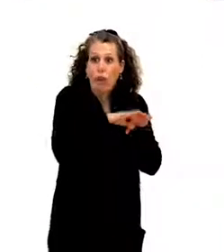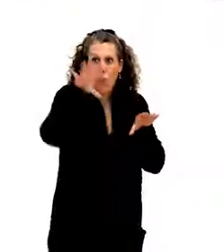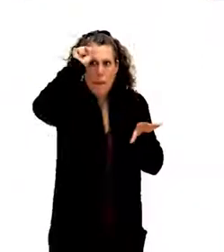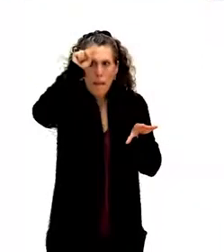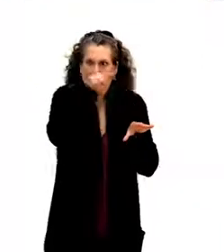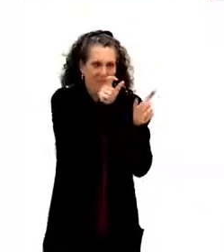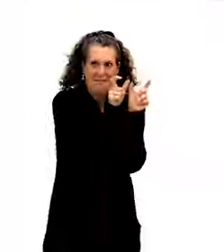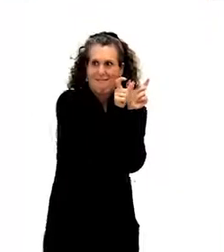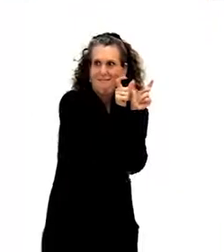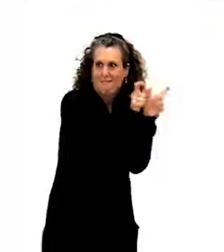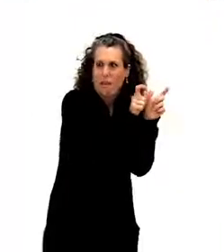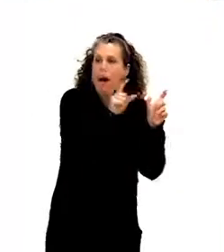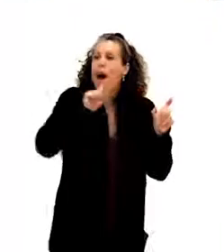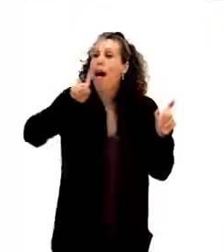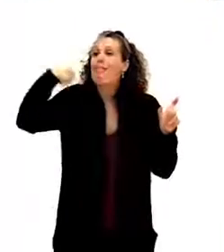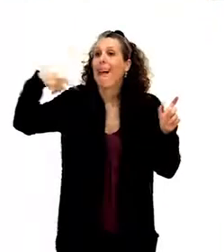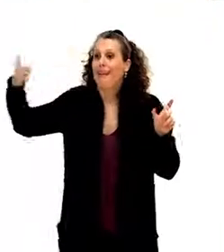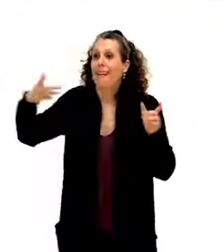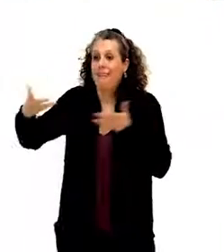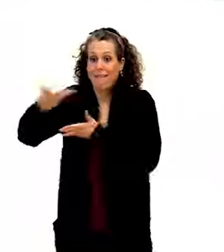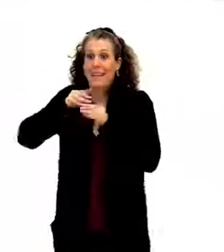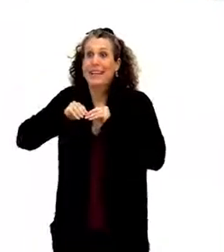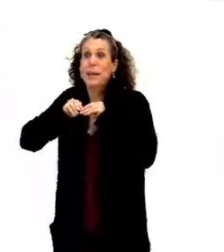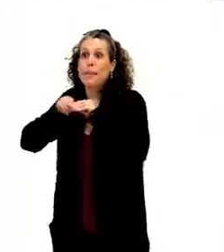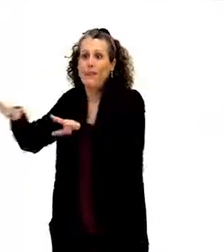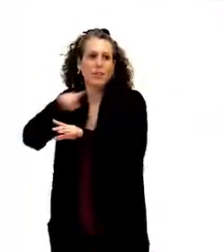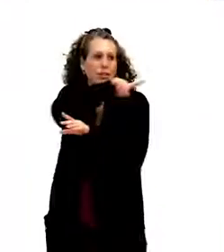it relate to the implementation.